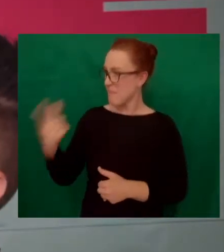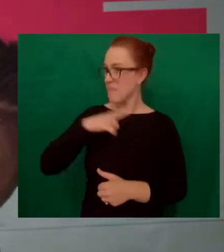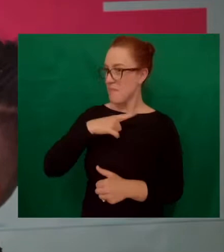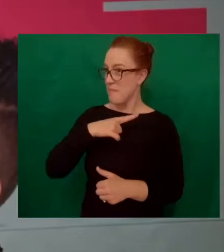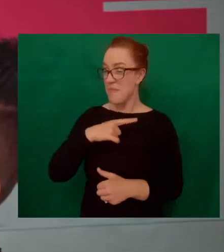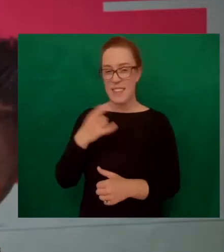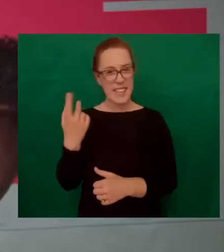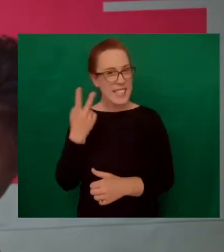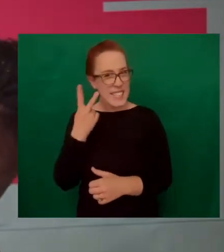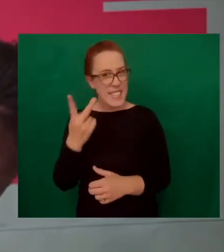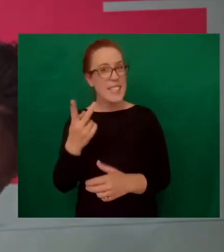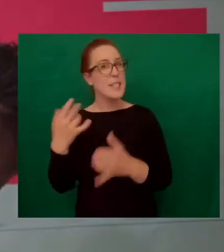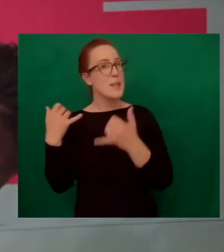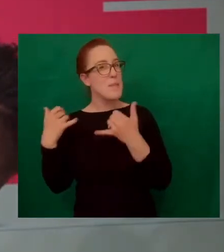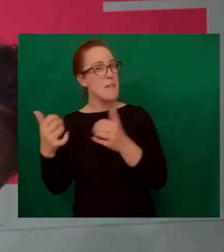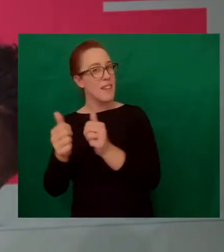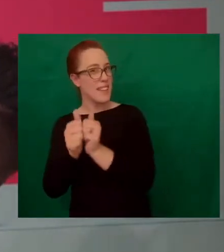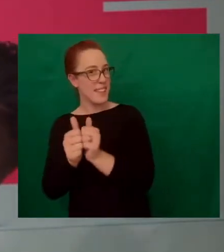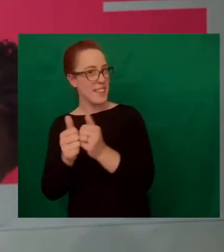then you see they're playing together.